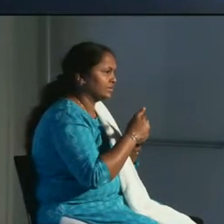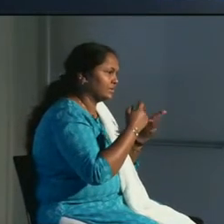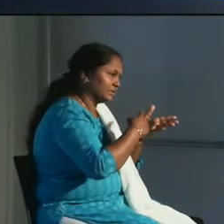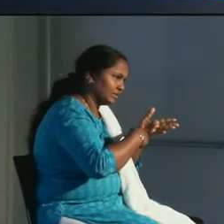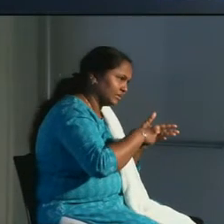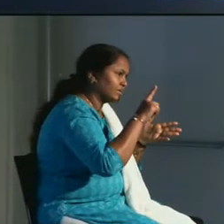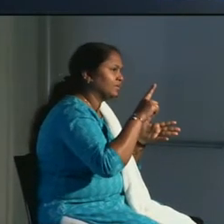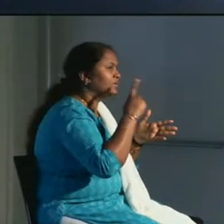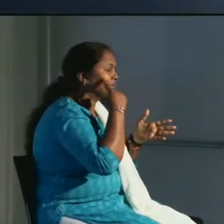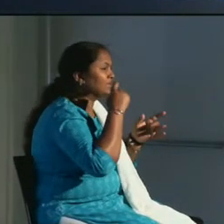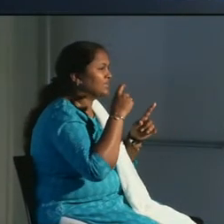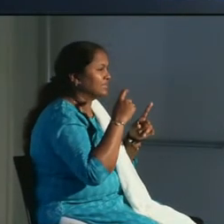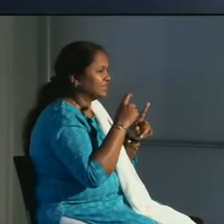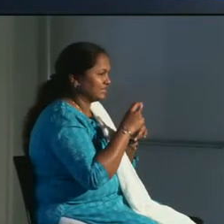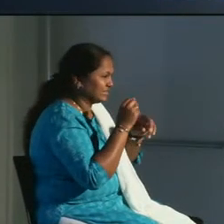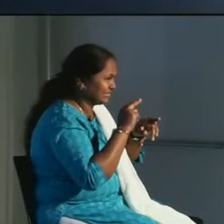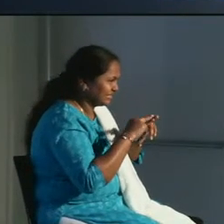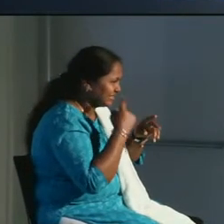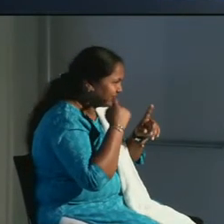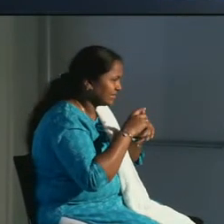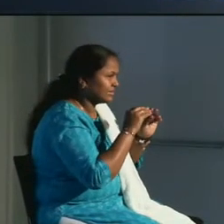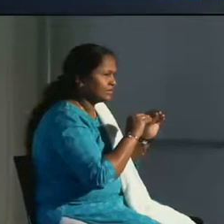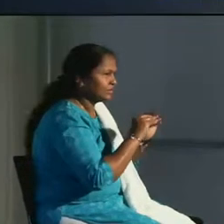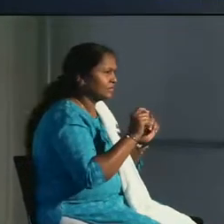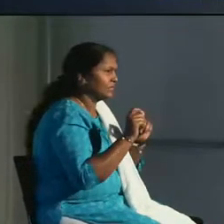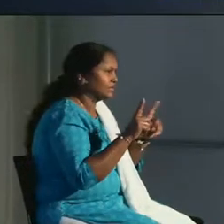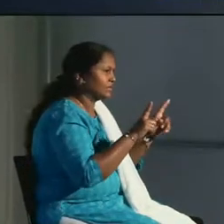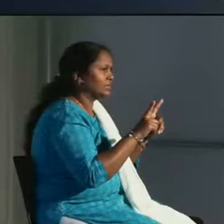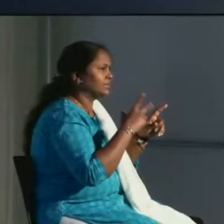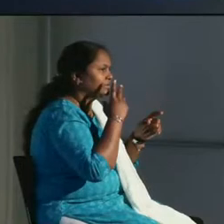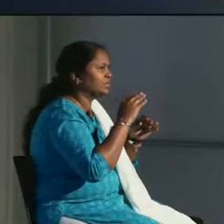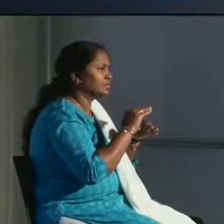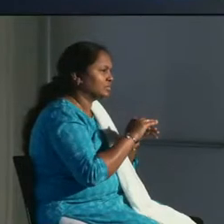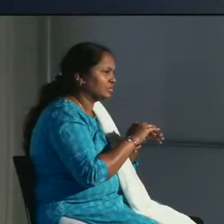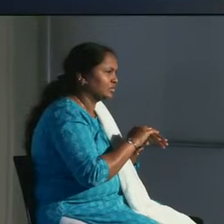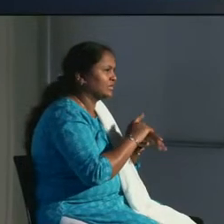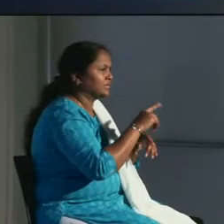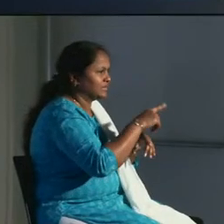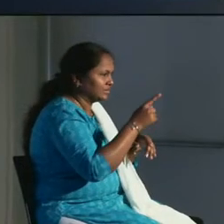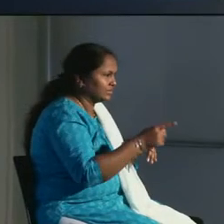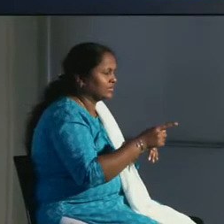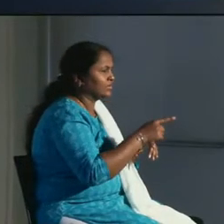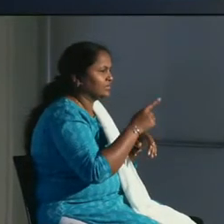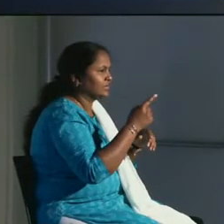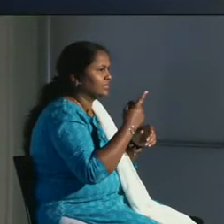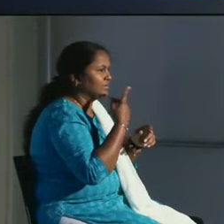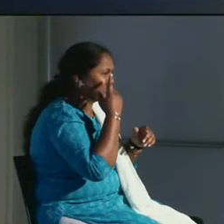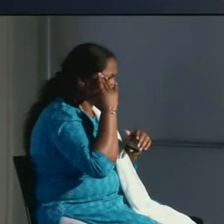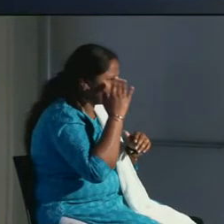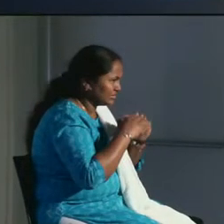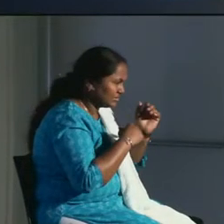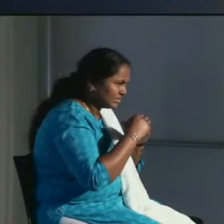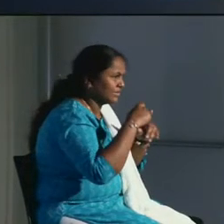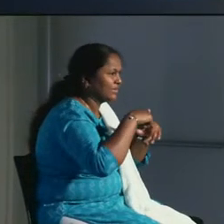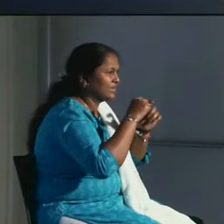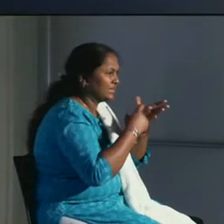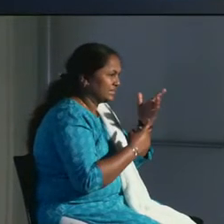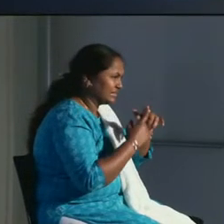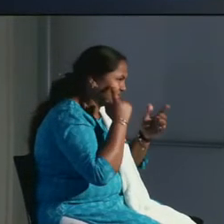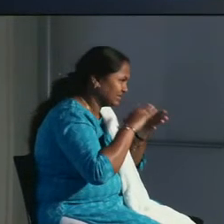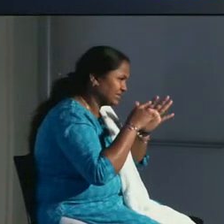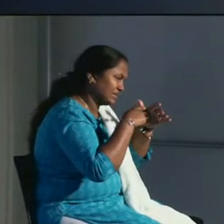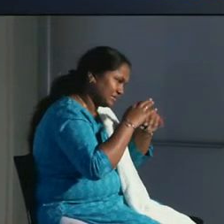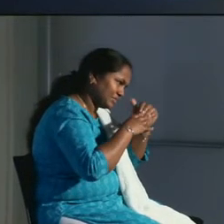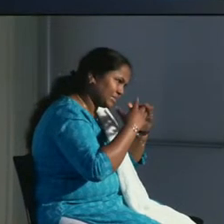be defenseless. Can we move to the next slide? We can just slowly go over the next slide. It's been built in Hazaribagh.